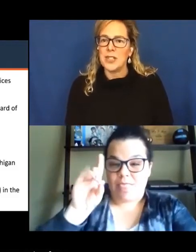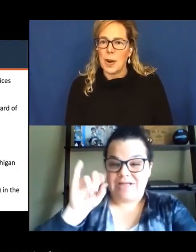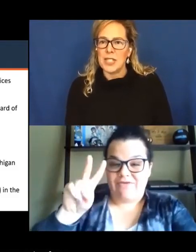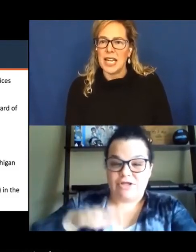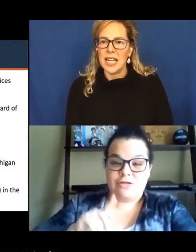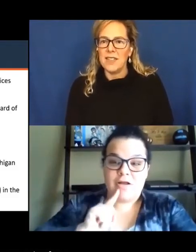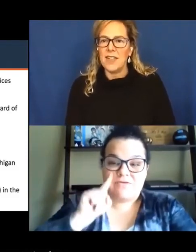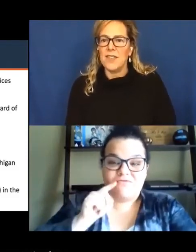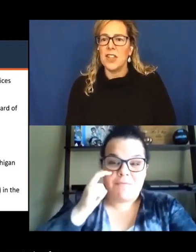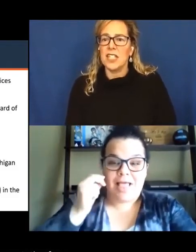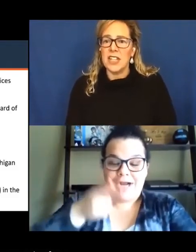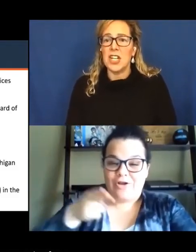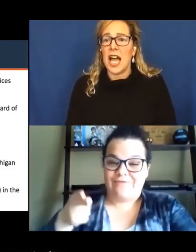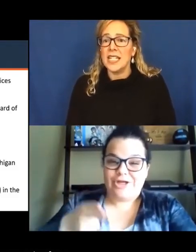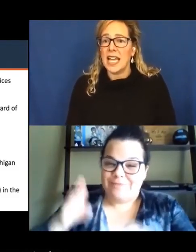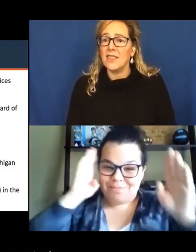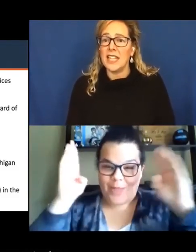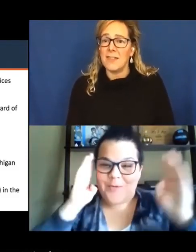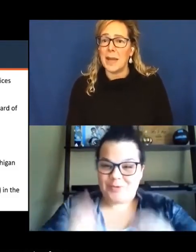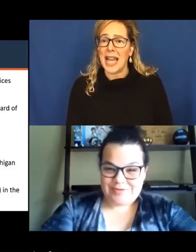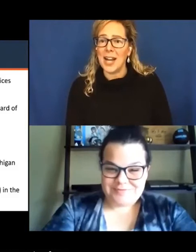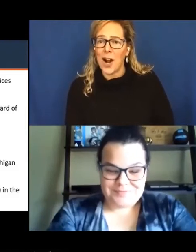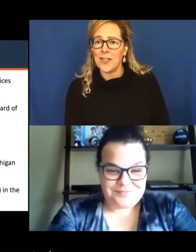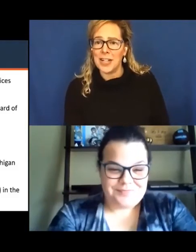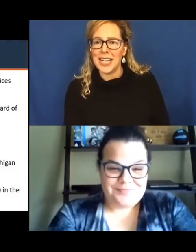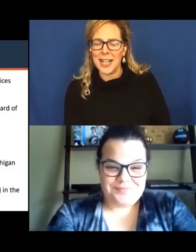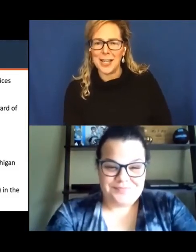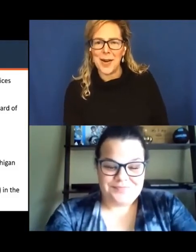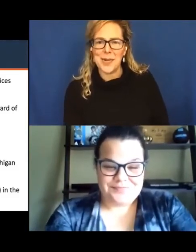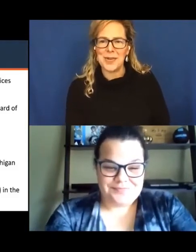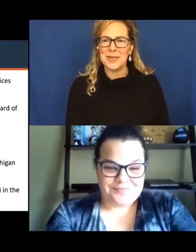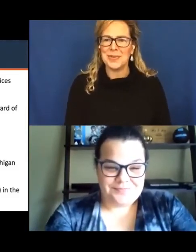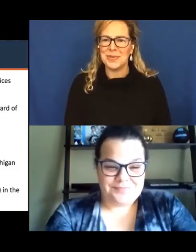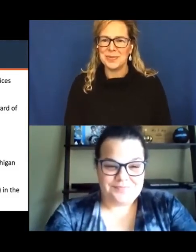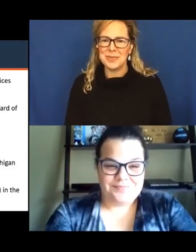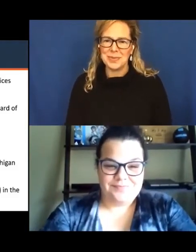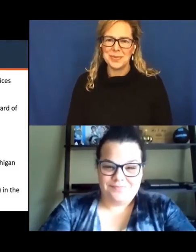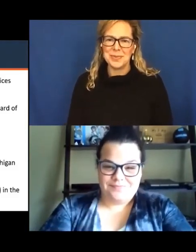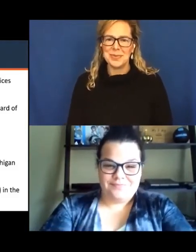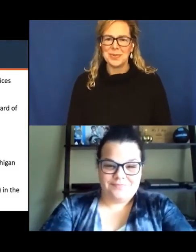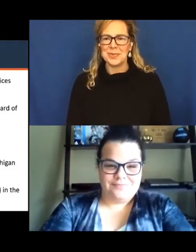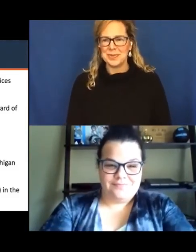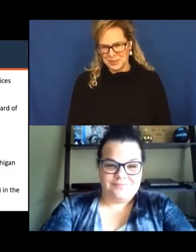civil rights representative for the Division on Deaf, Deafblind, and Hard of Hearing. Hello.